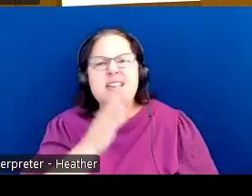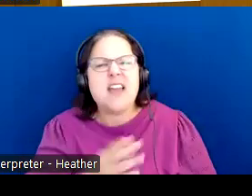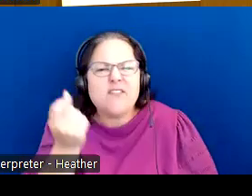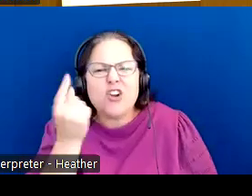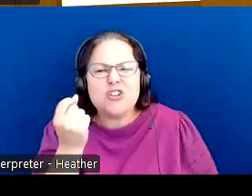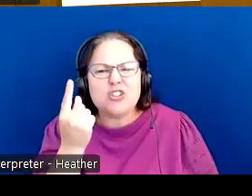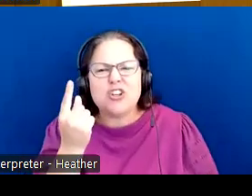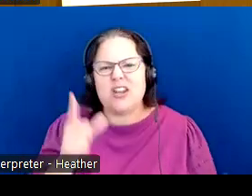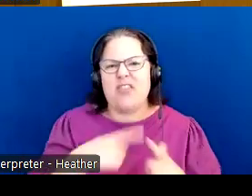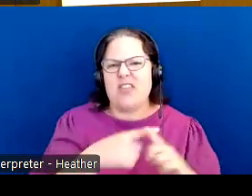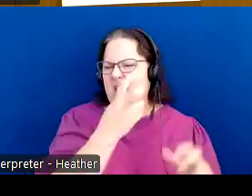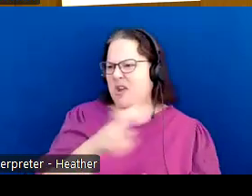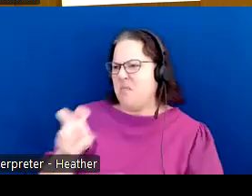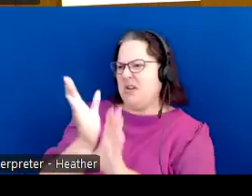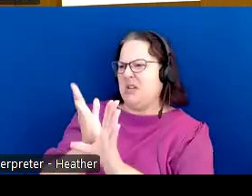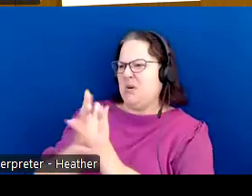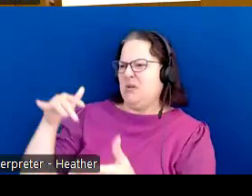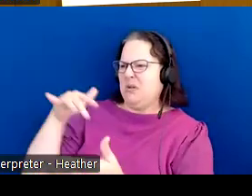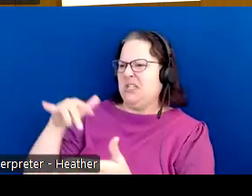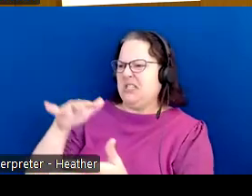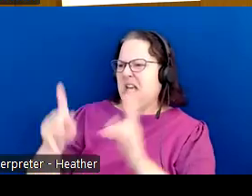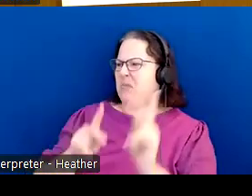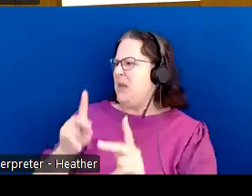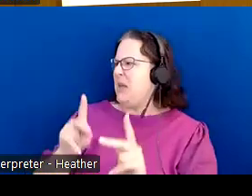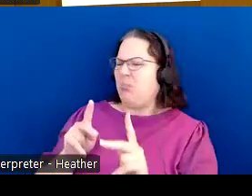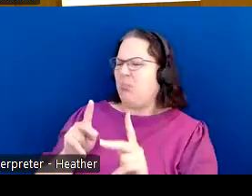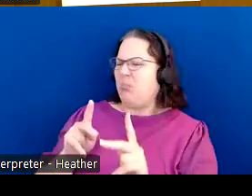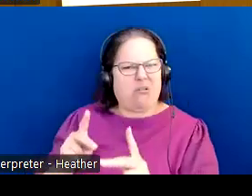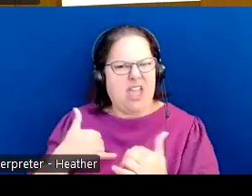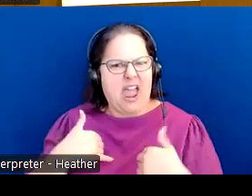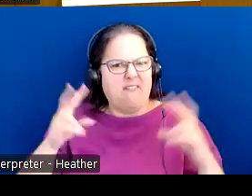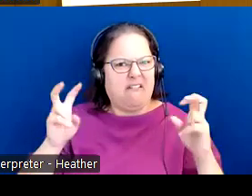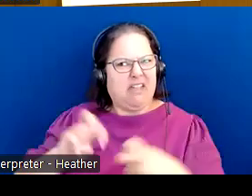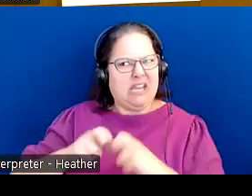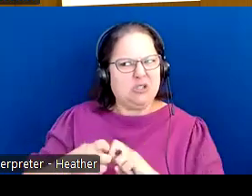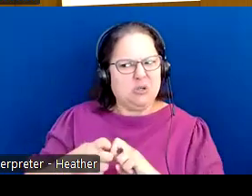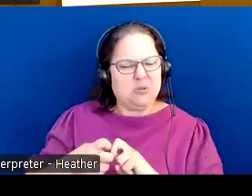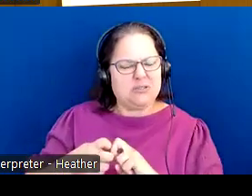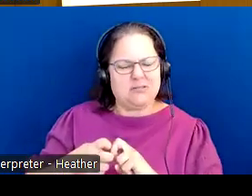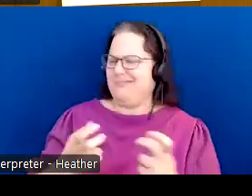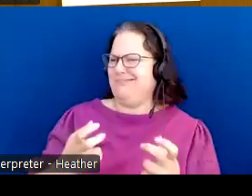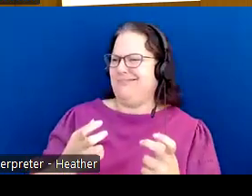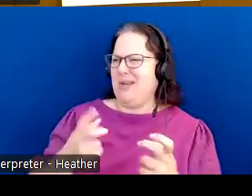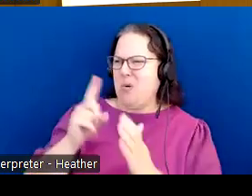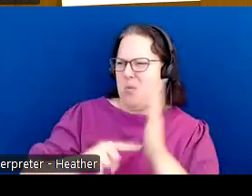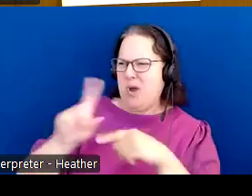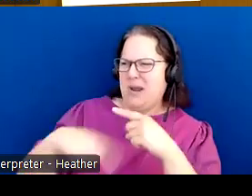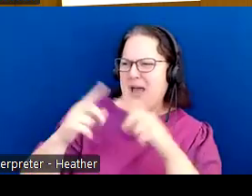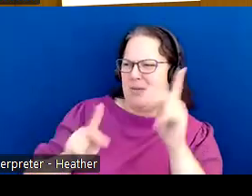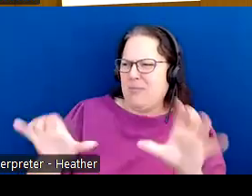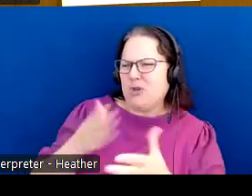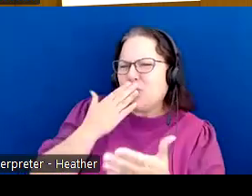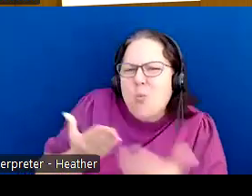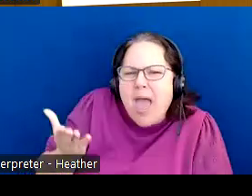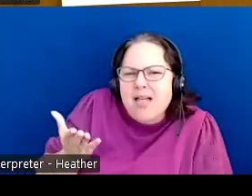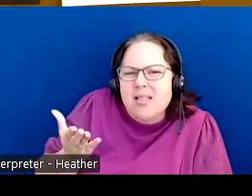over to psychology and we're just studying the people that have issues. And so I was like, well, what about the people that are doing well? What